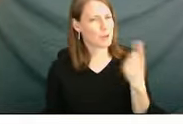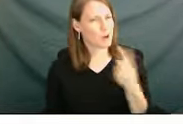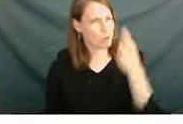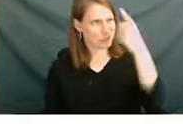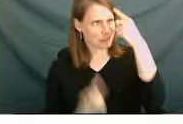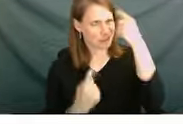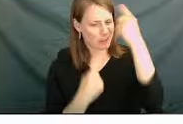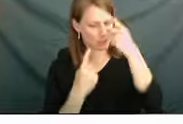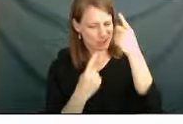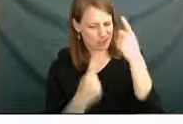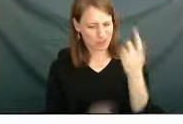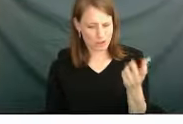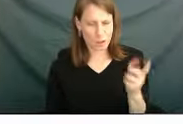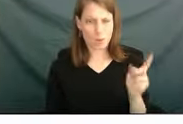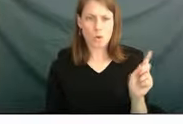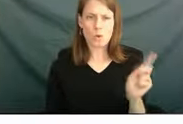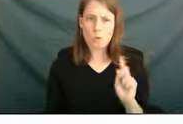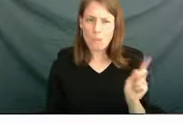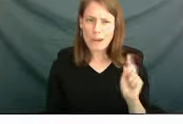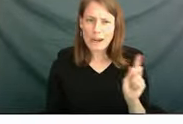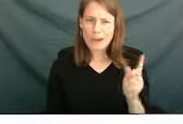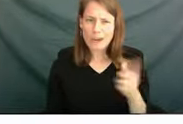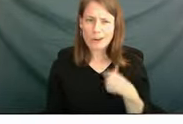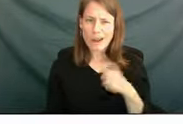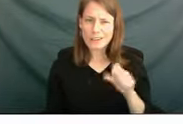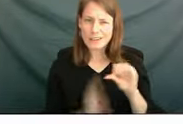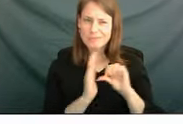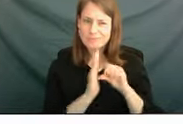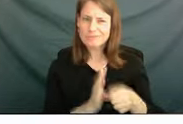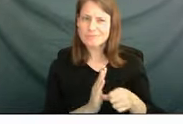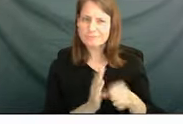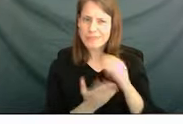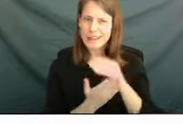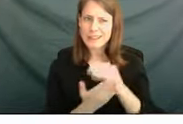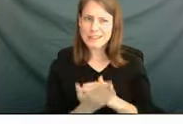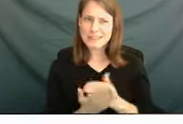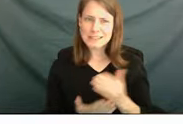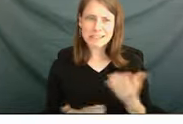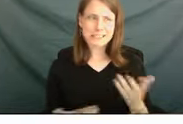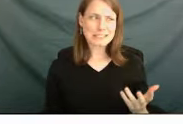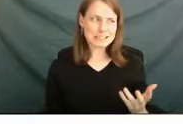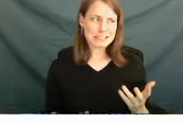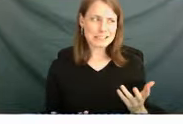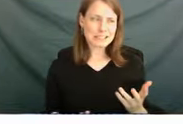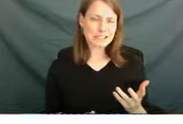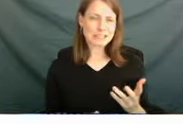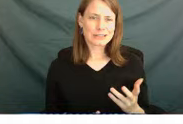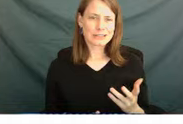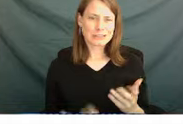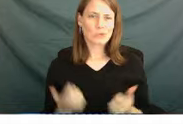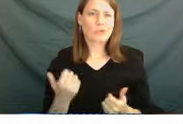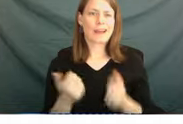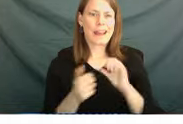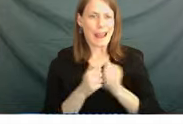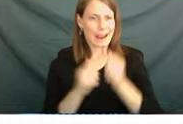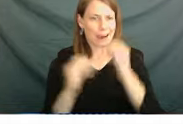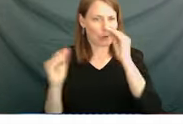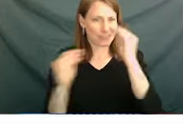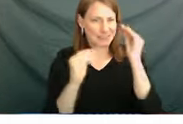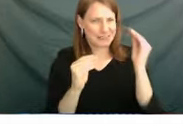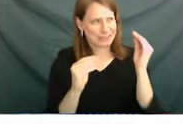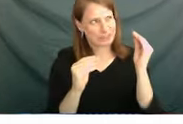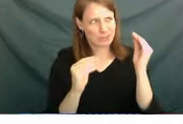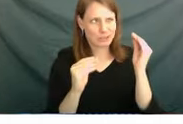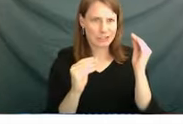lesson. It's like what will suit the most often. There's always going to be someone who it doesn't suit. This line here